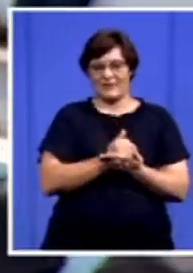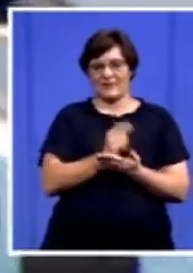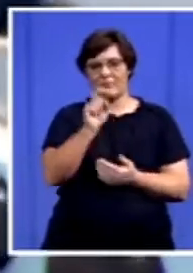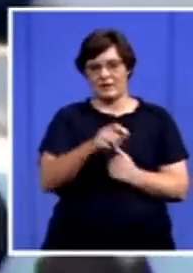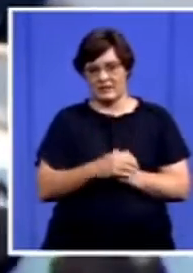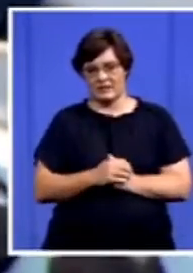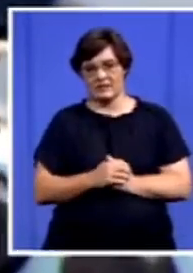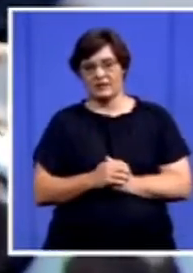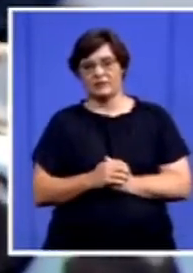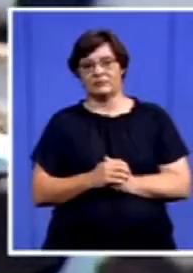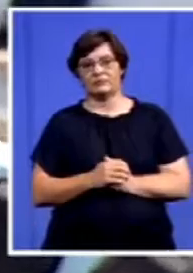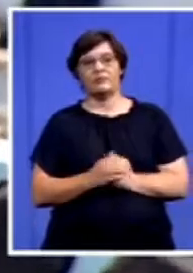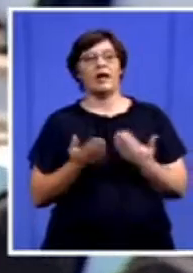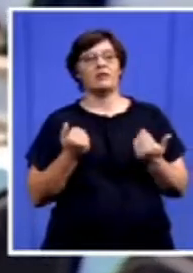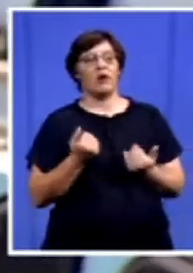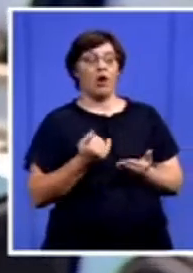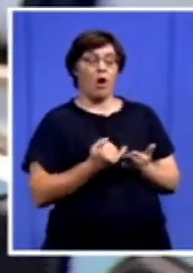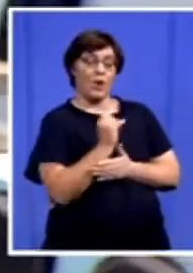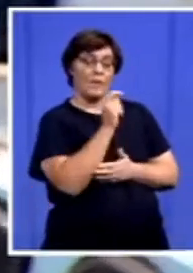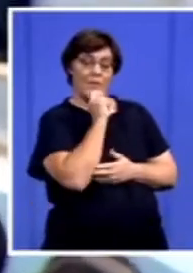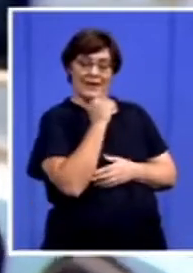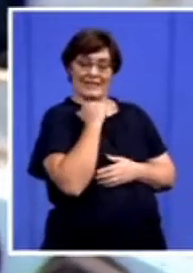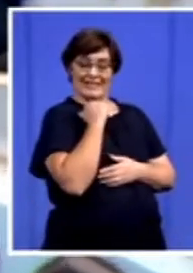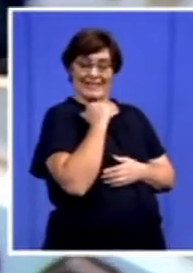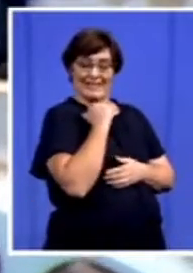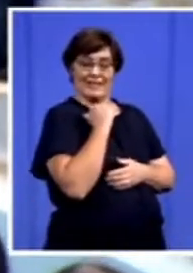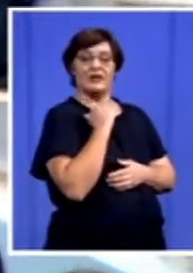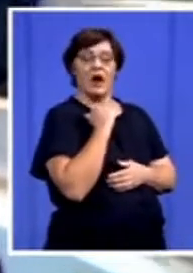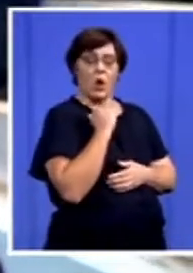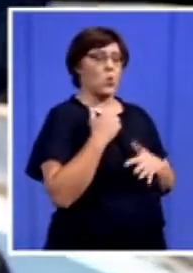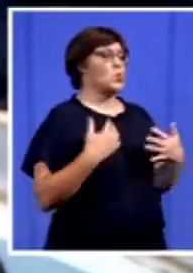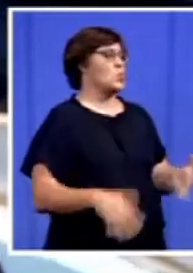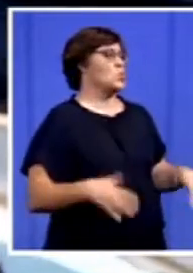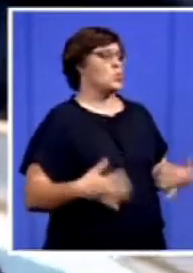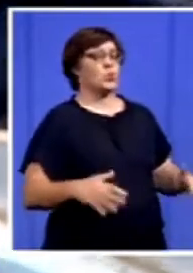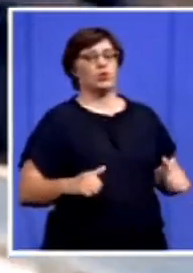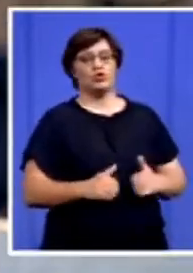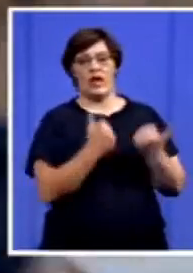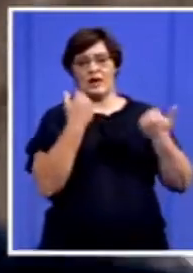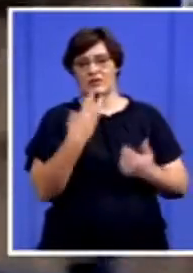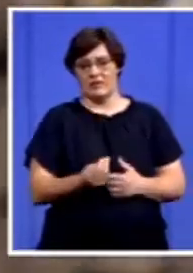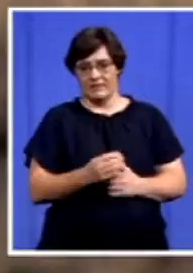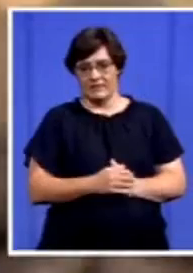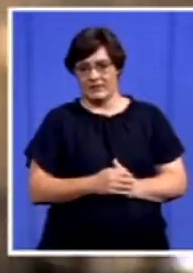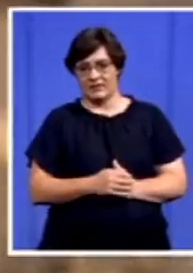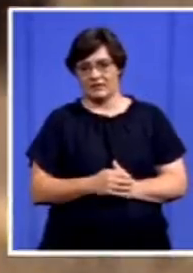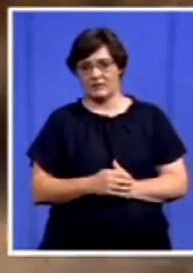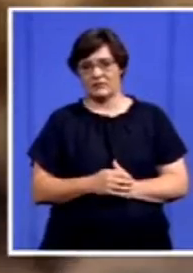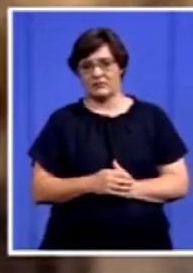morning yesterday we'll have massive challenges, which we are not having now. We know that the Meredale